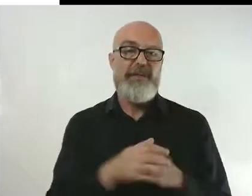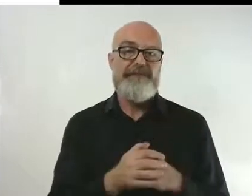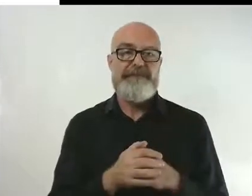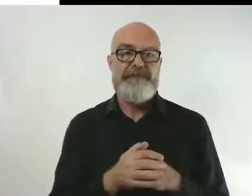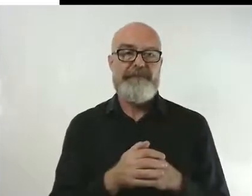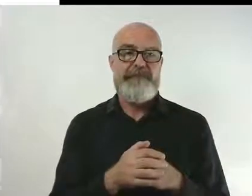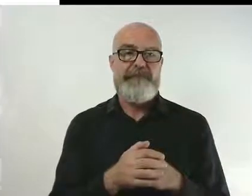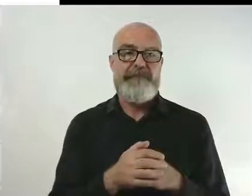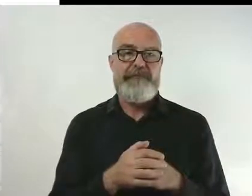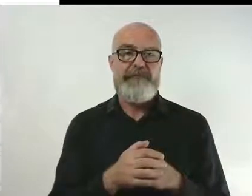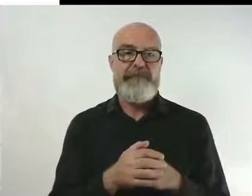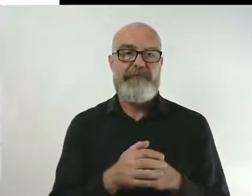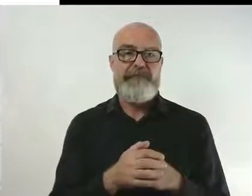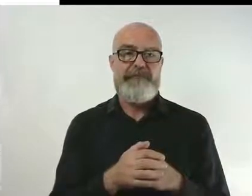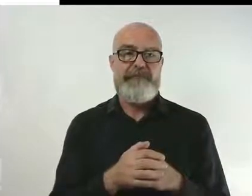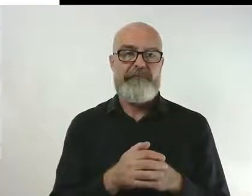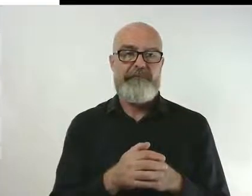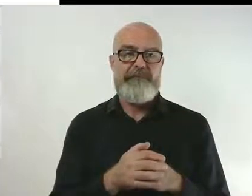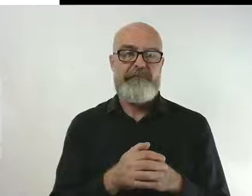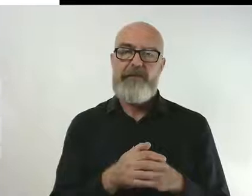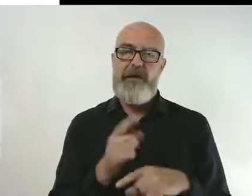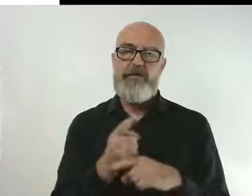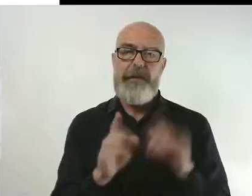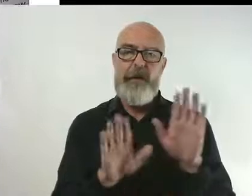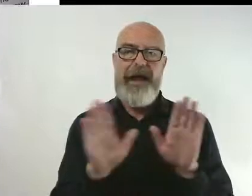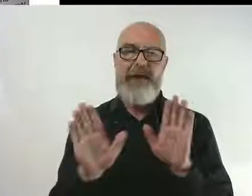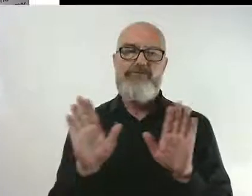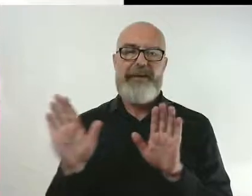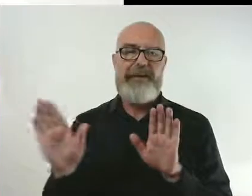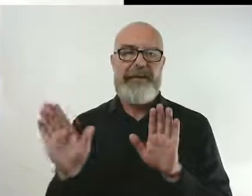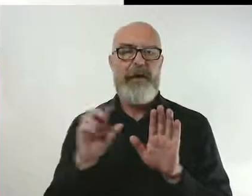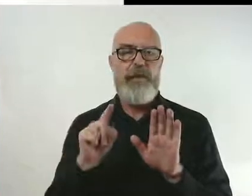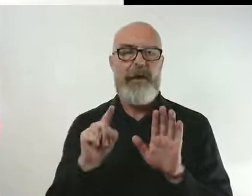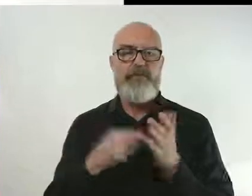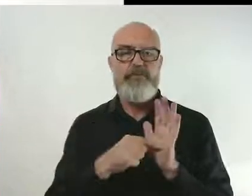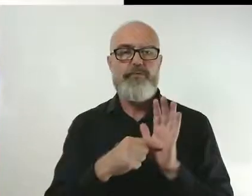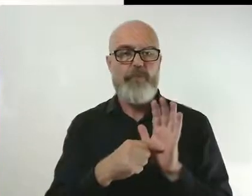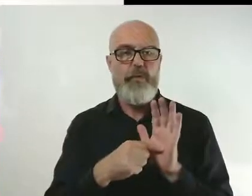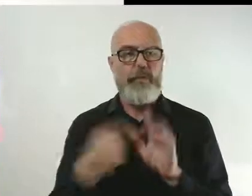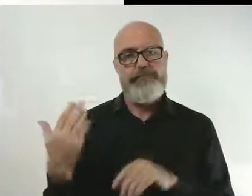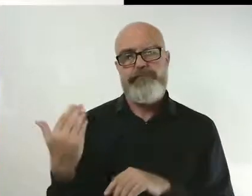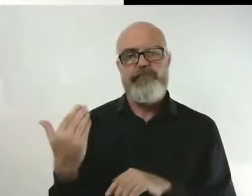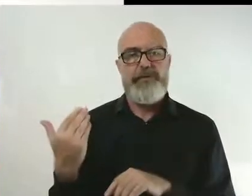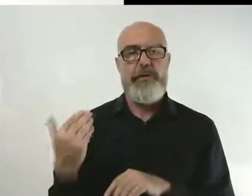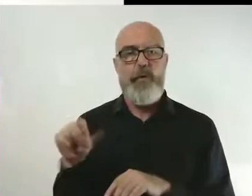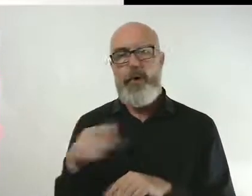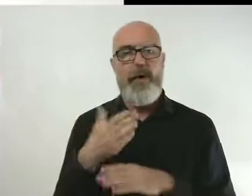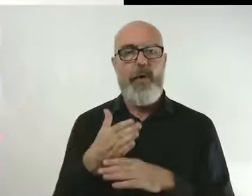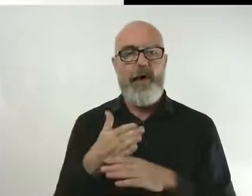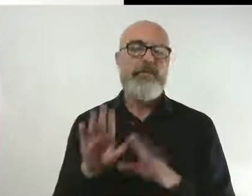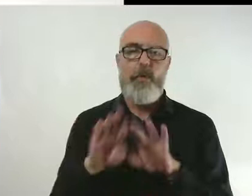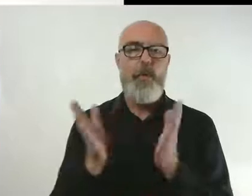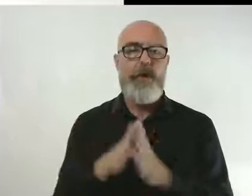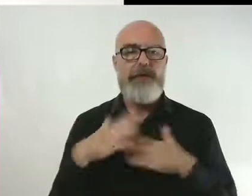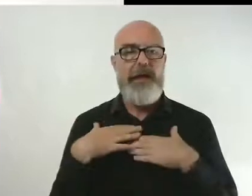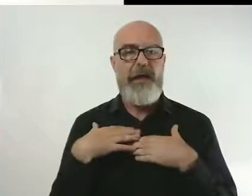I will show you a video now about the gallery we presented